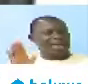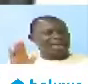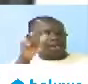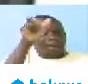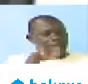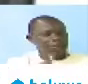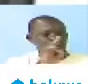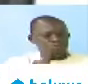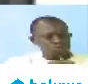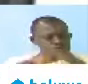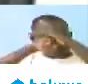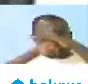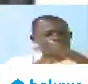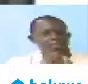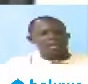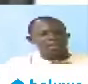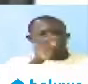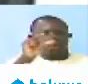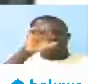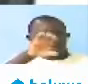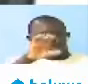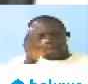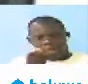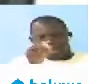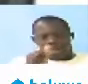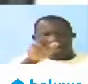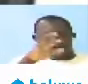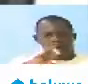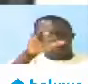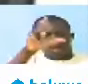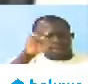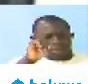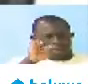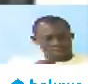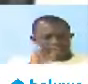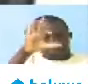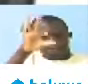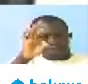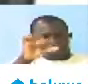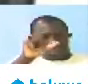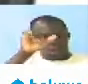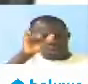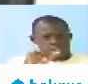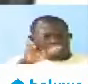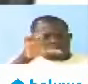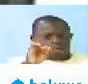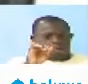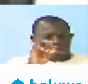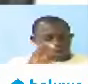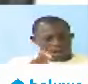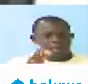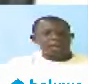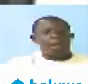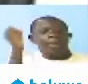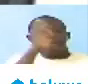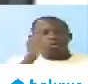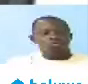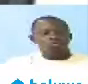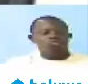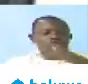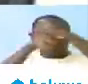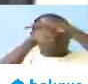of Charles Telo. So because to less support film from a Beka Bona Nana or a Beka Jara and Kodwar. Because